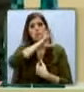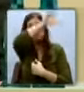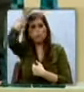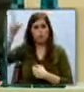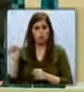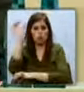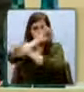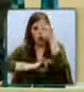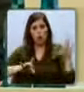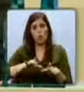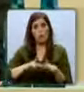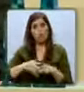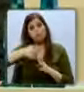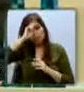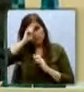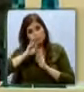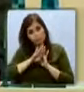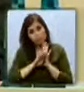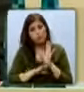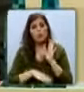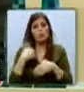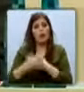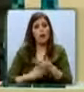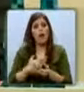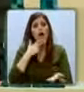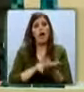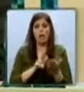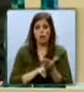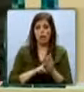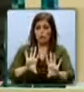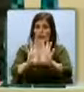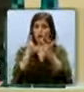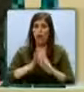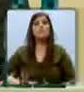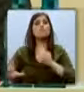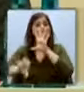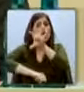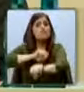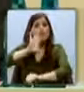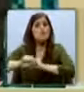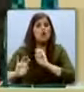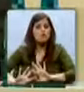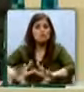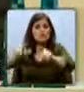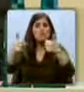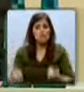been under program, is the best proof that it, in general, has worked.